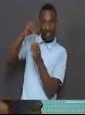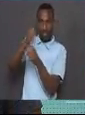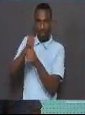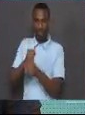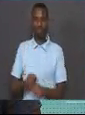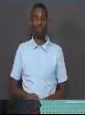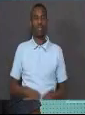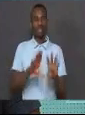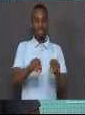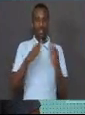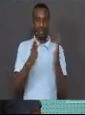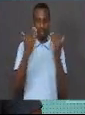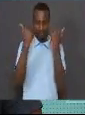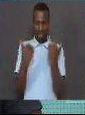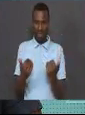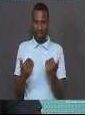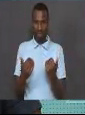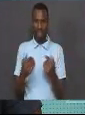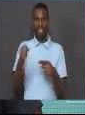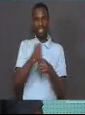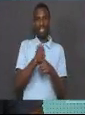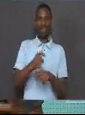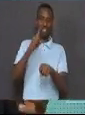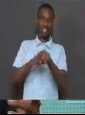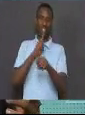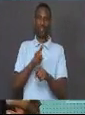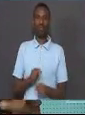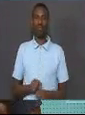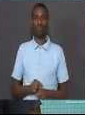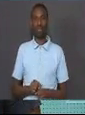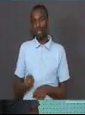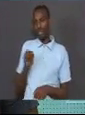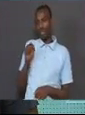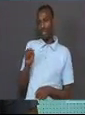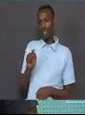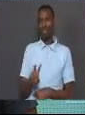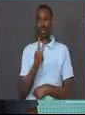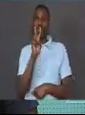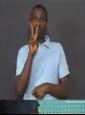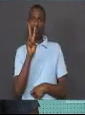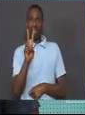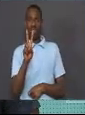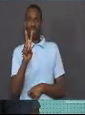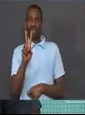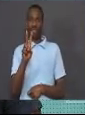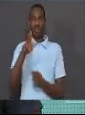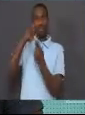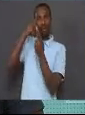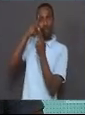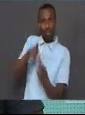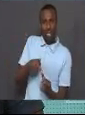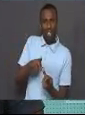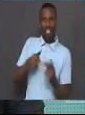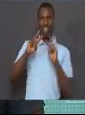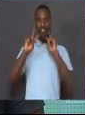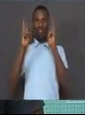Students, it is time for an activity. Here are two pressure volume